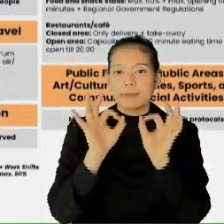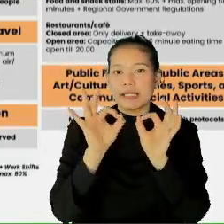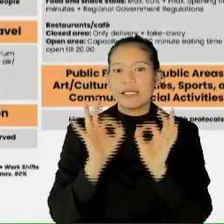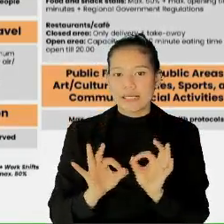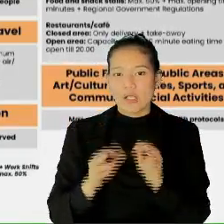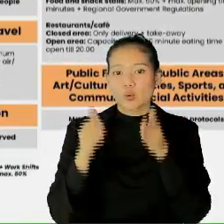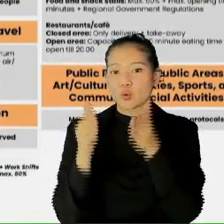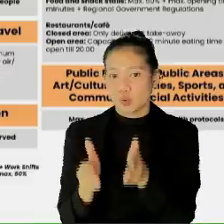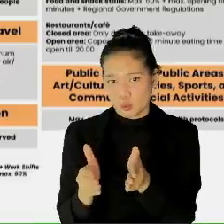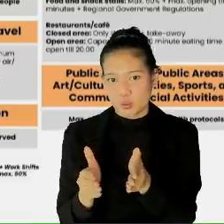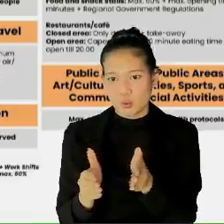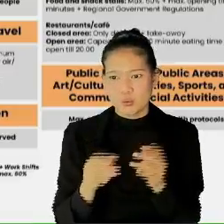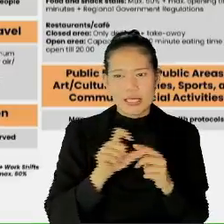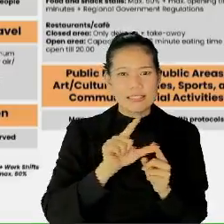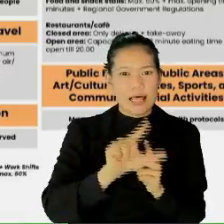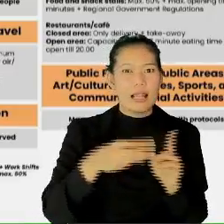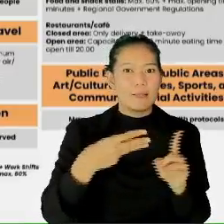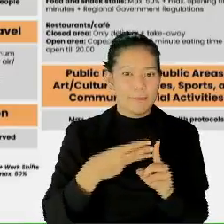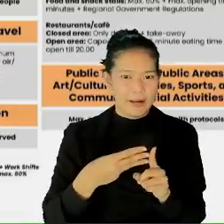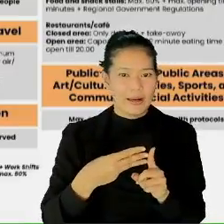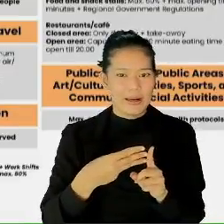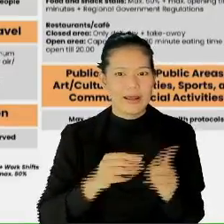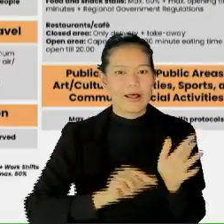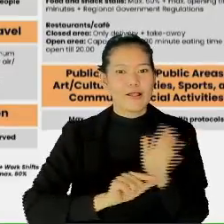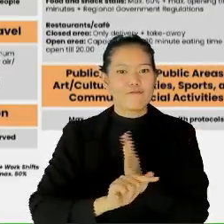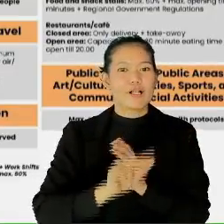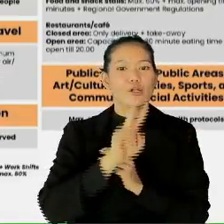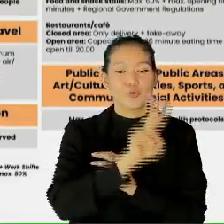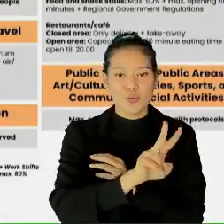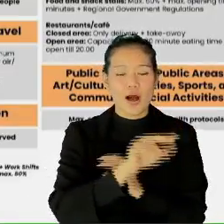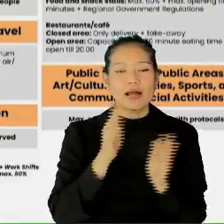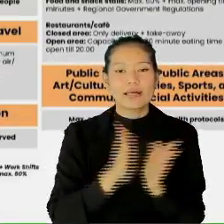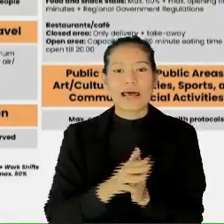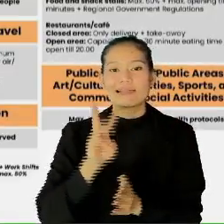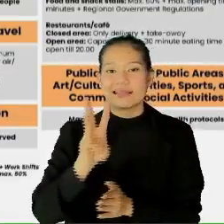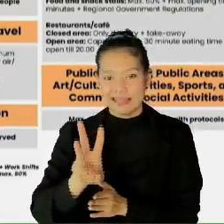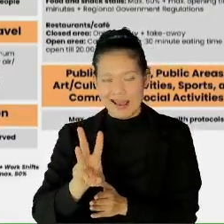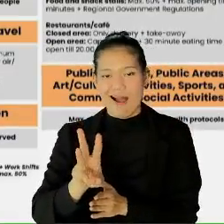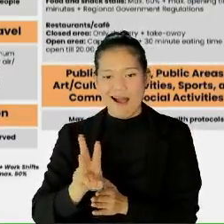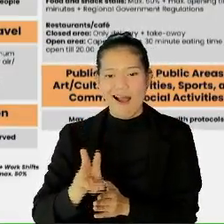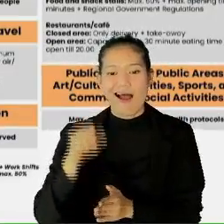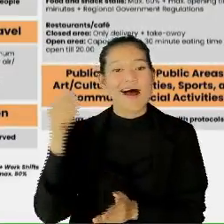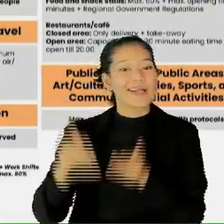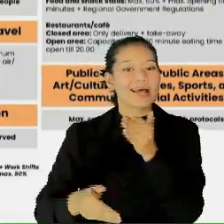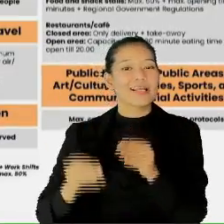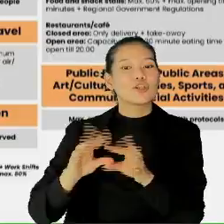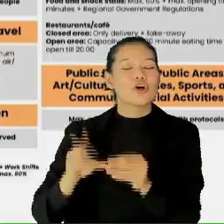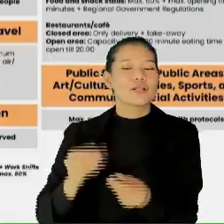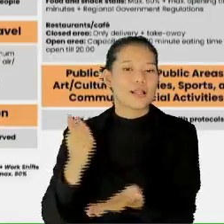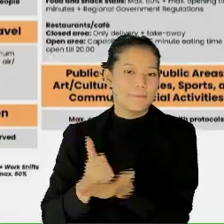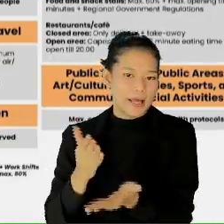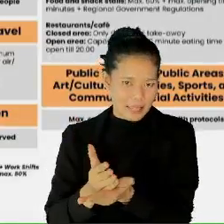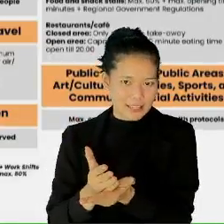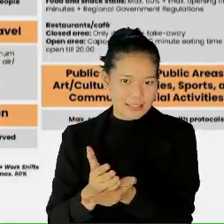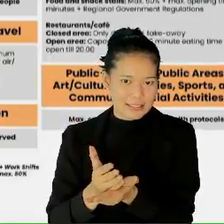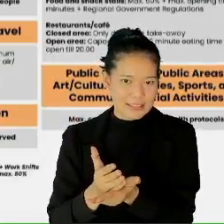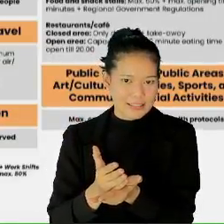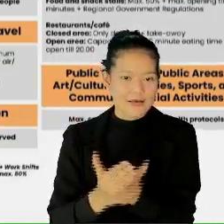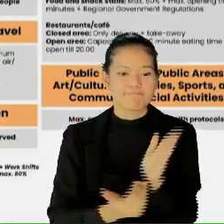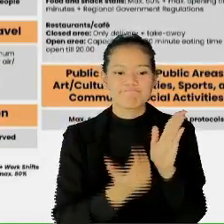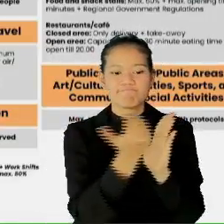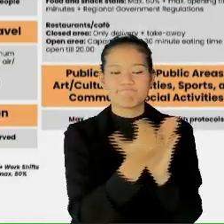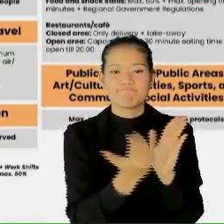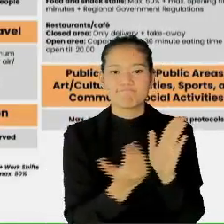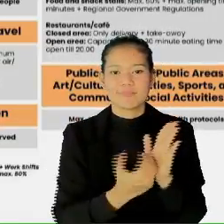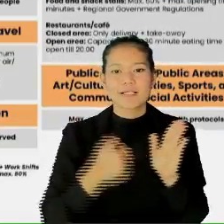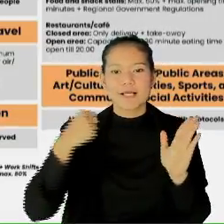or SLB levels 2 and 3 with capacity restrictions, and details of health protocols have